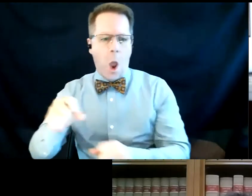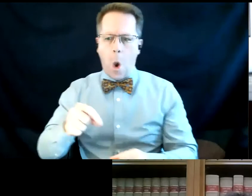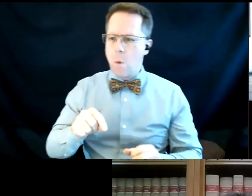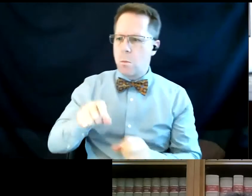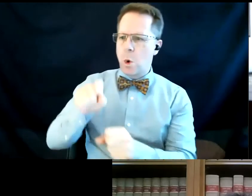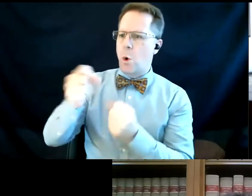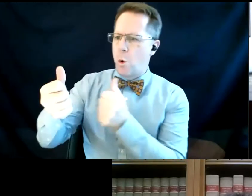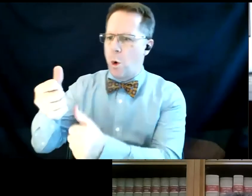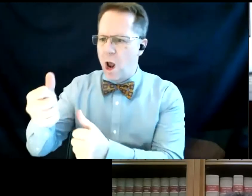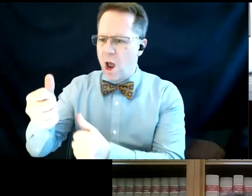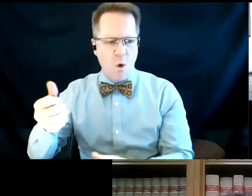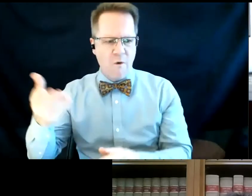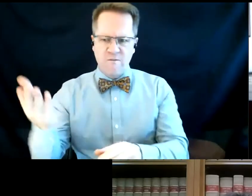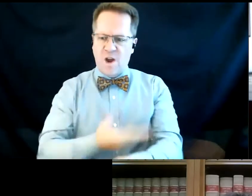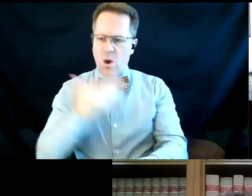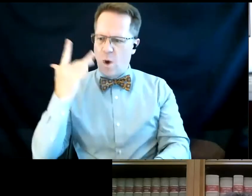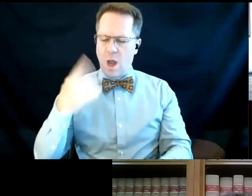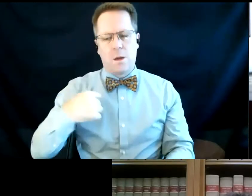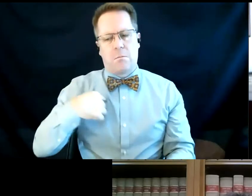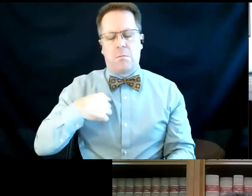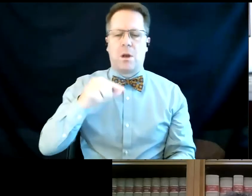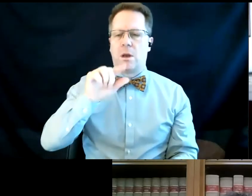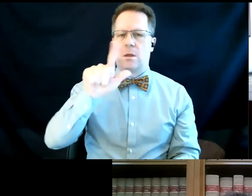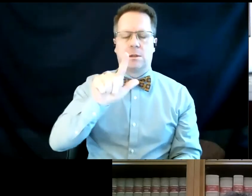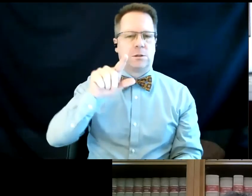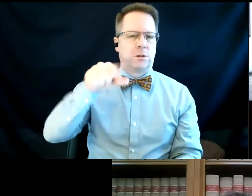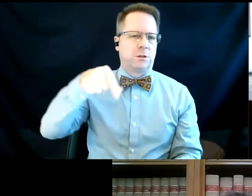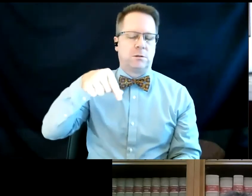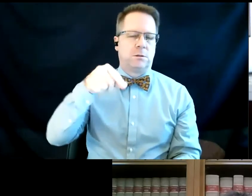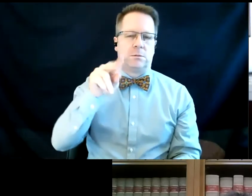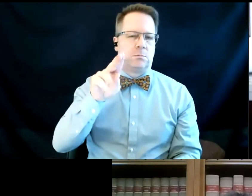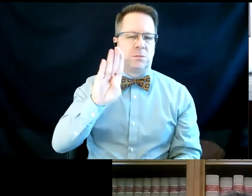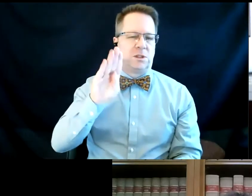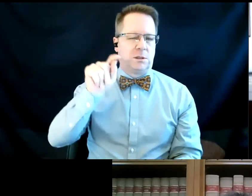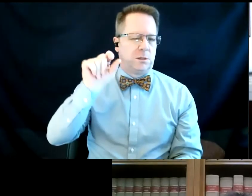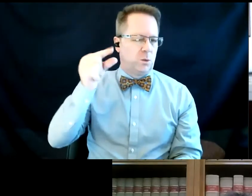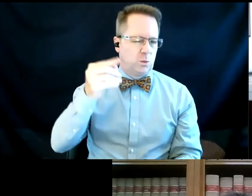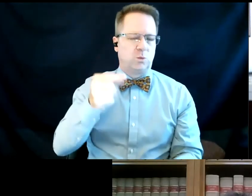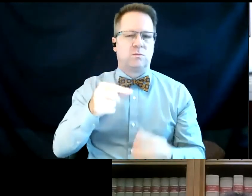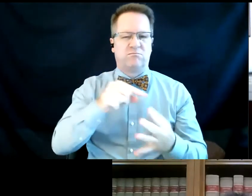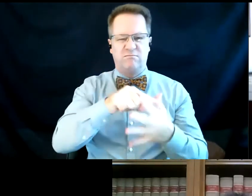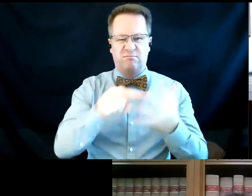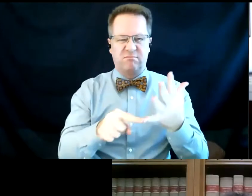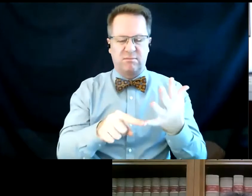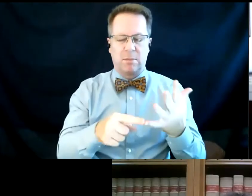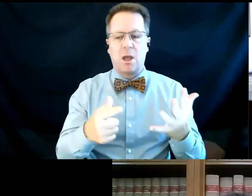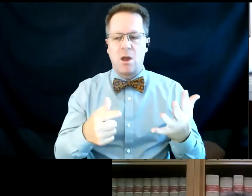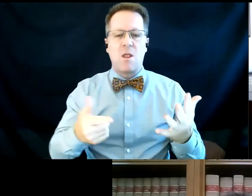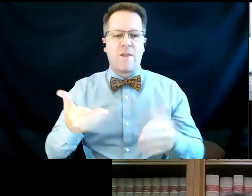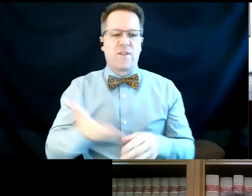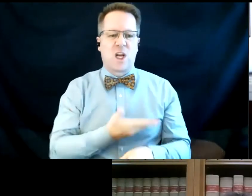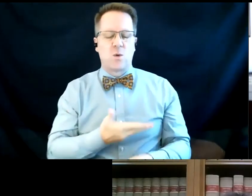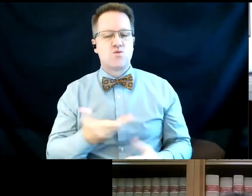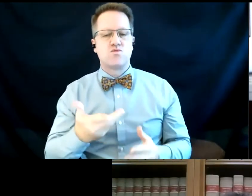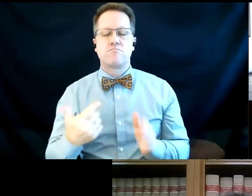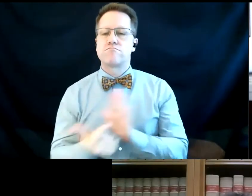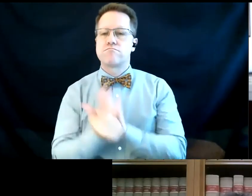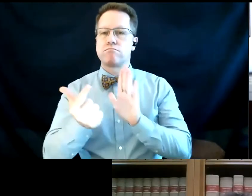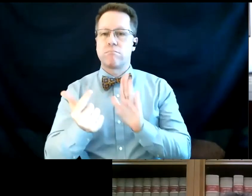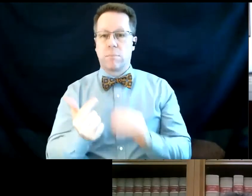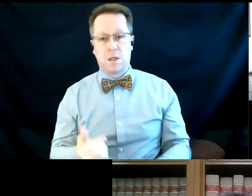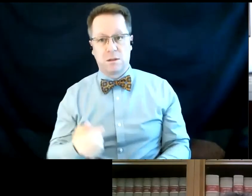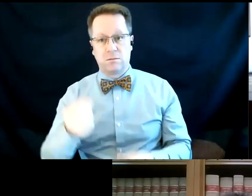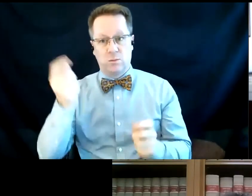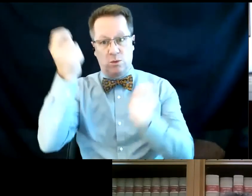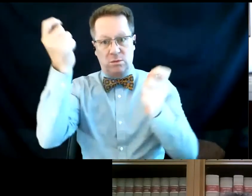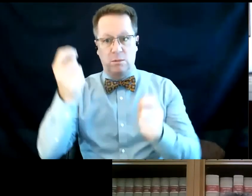or T. That was last term. So this term, David, what do you see right now going on in the